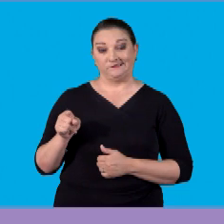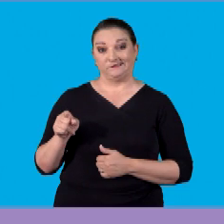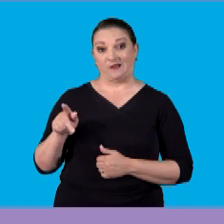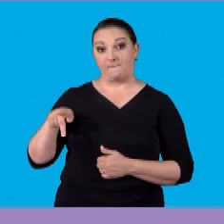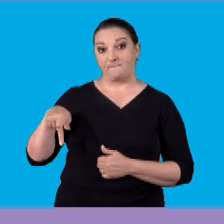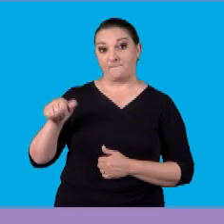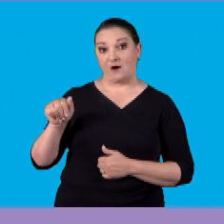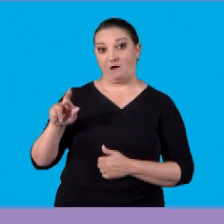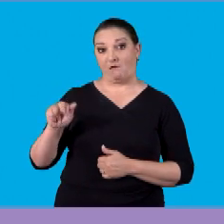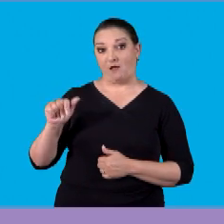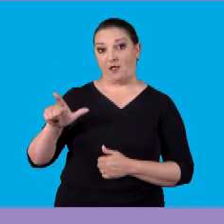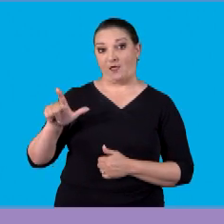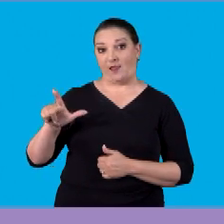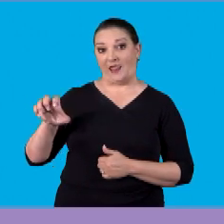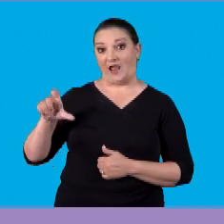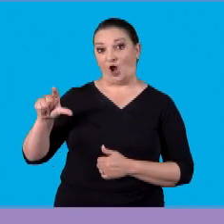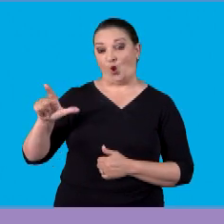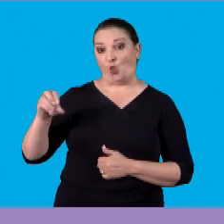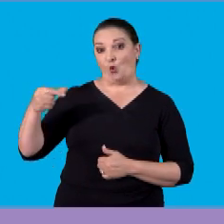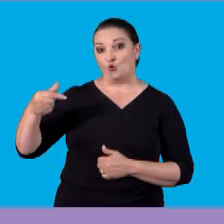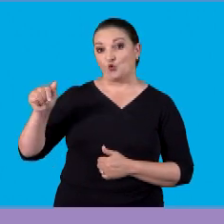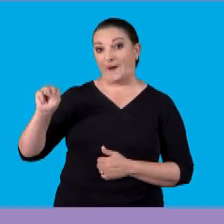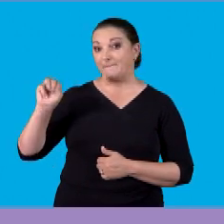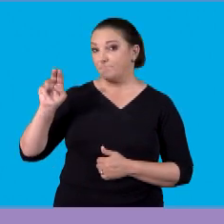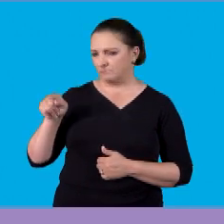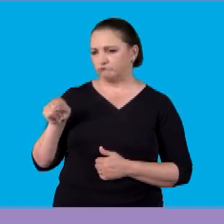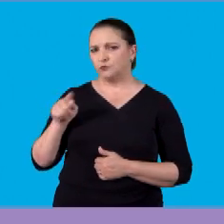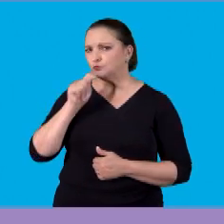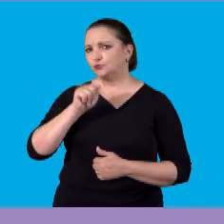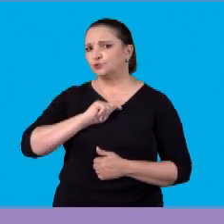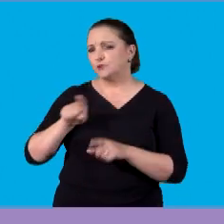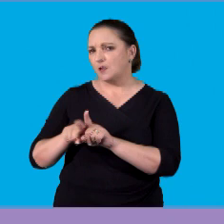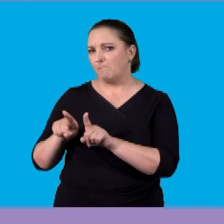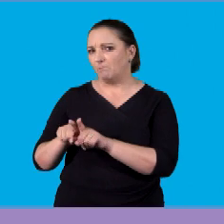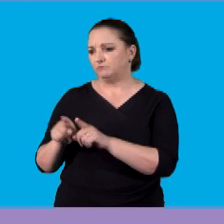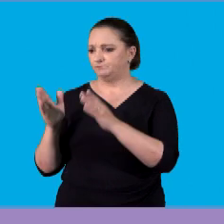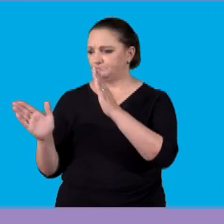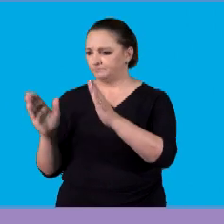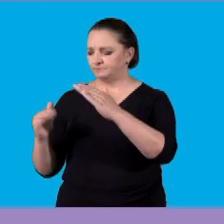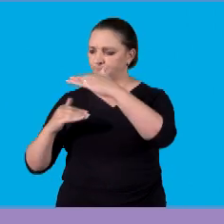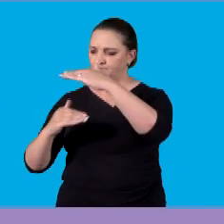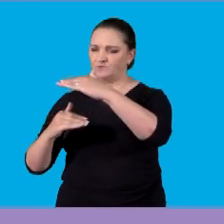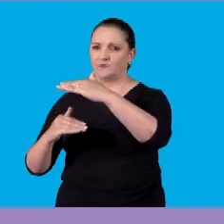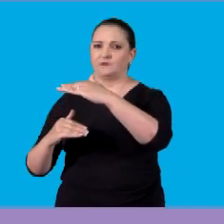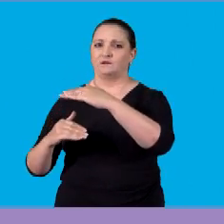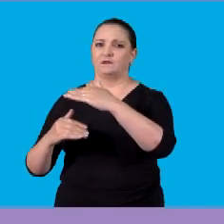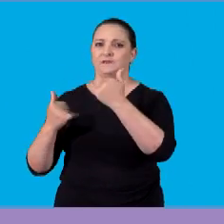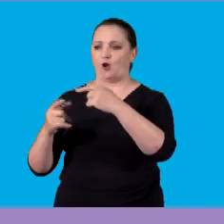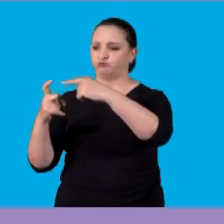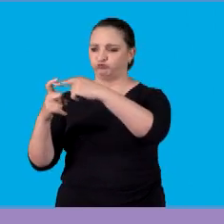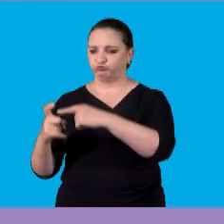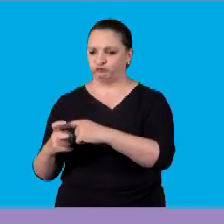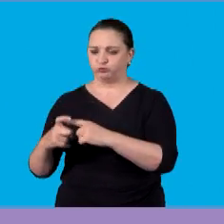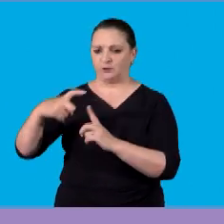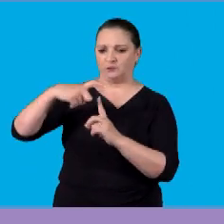true with a parallelogram. Of course, remember, a rectangle is a special parallelogram, which means that all